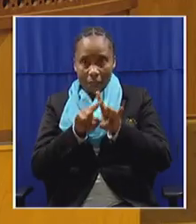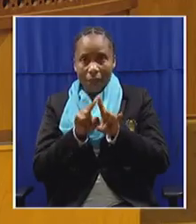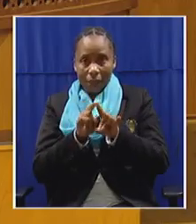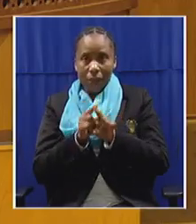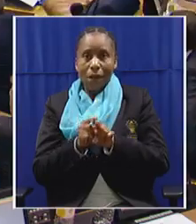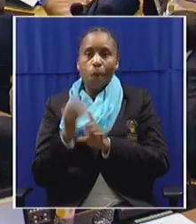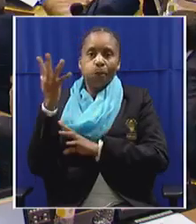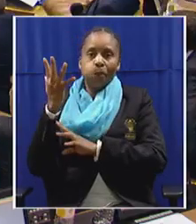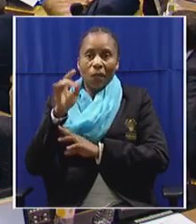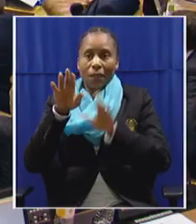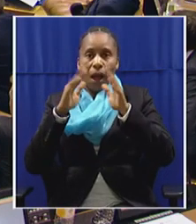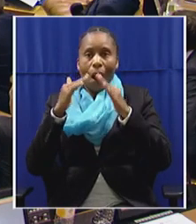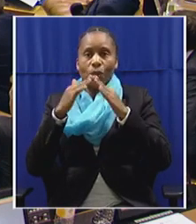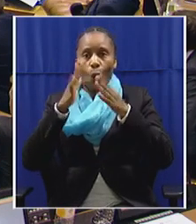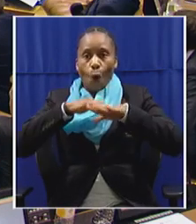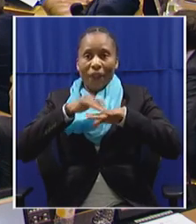proposal.